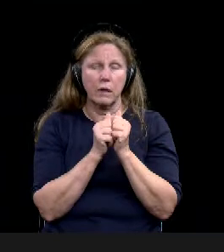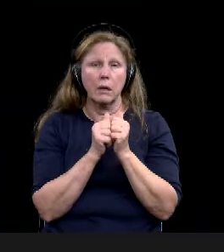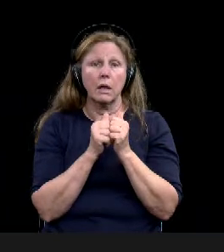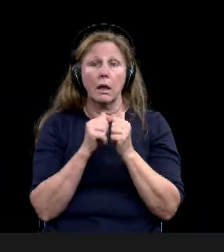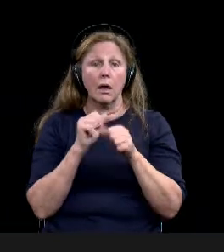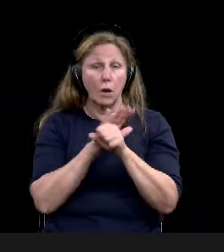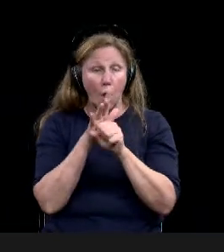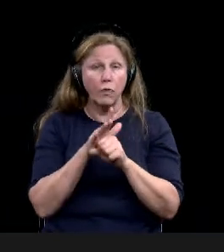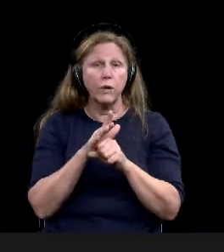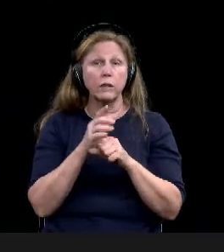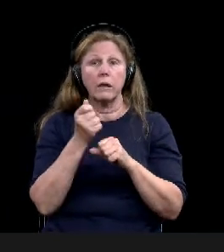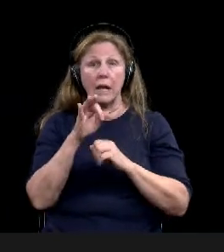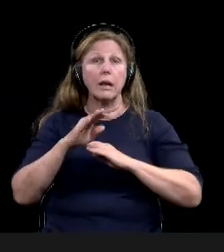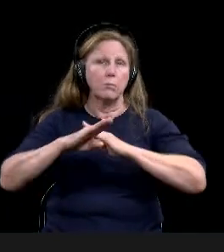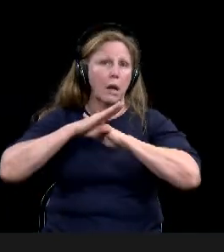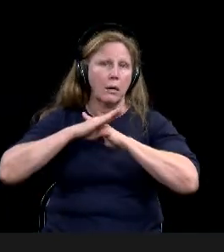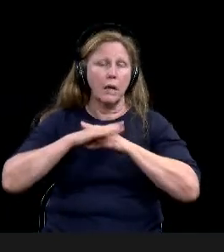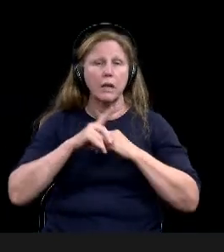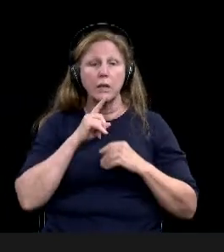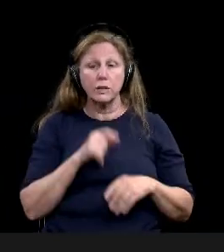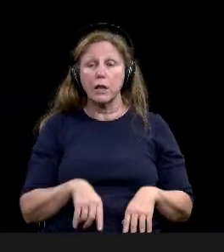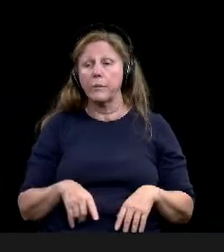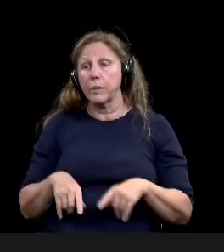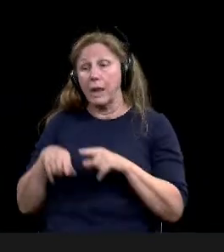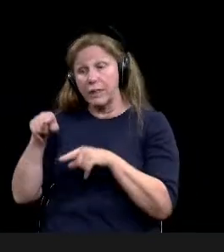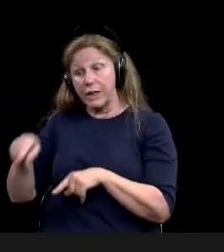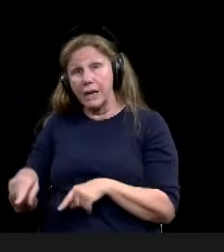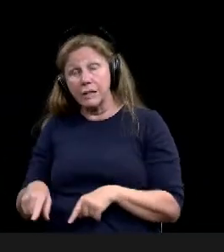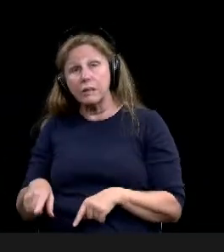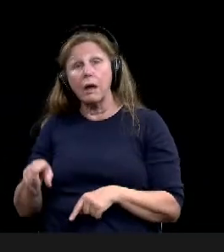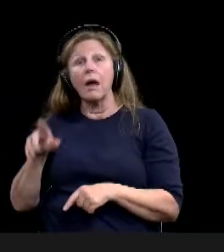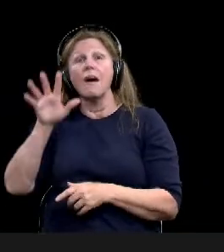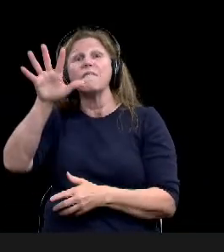vein thrombosis. And that's when you look across the board